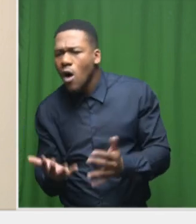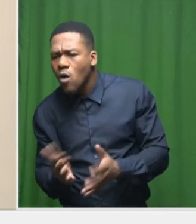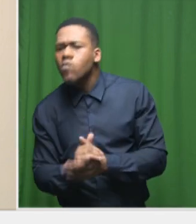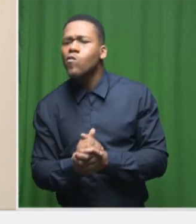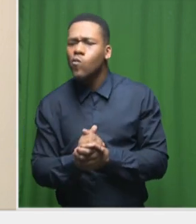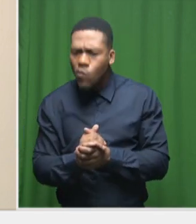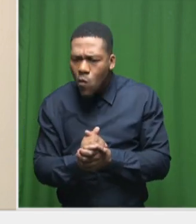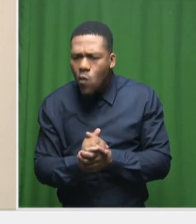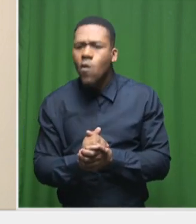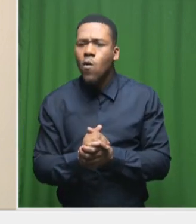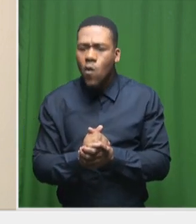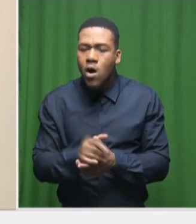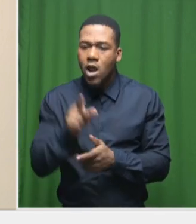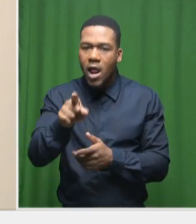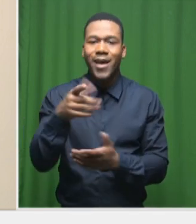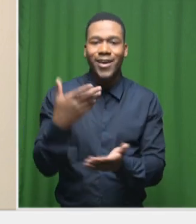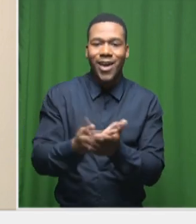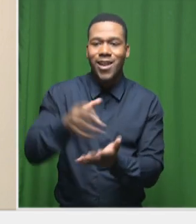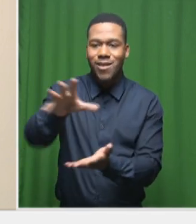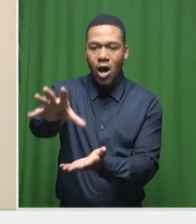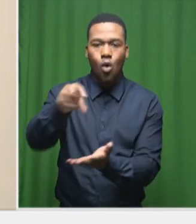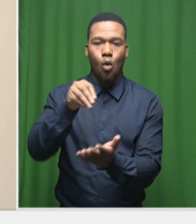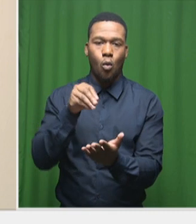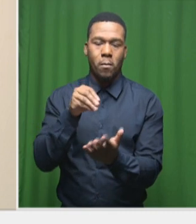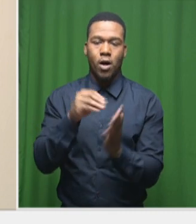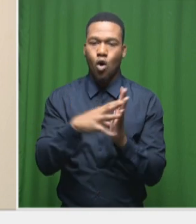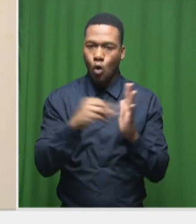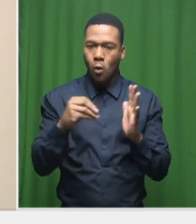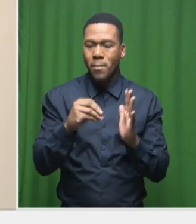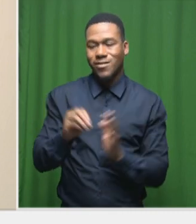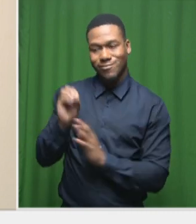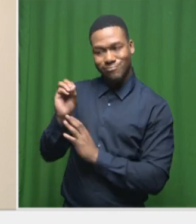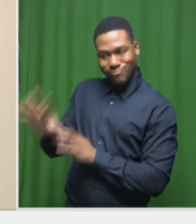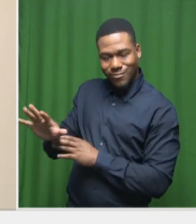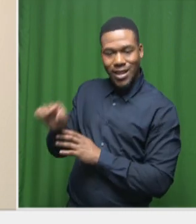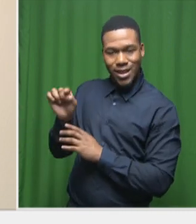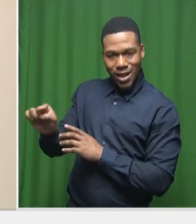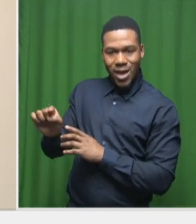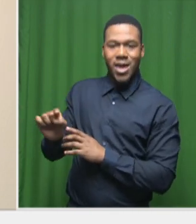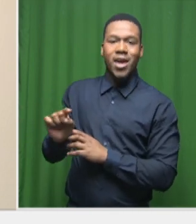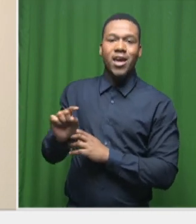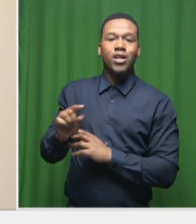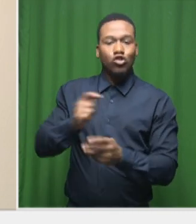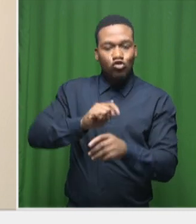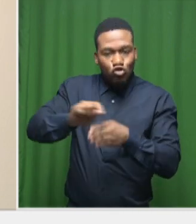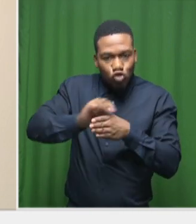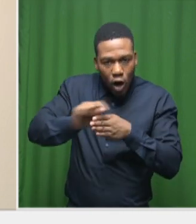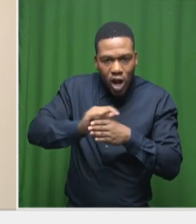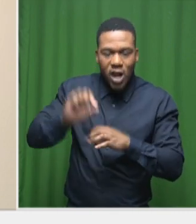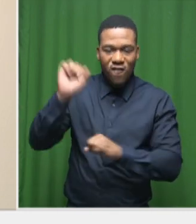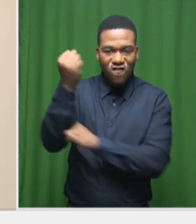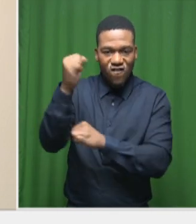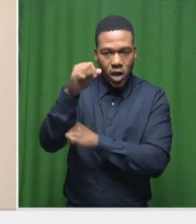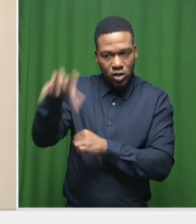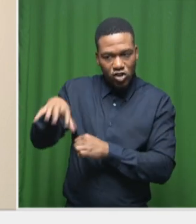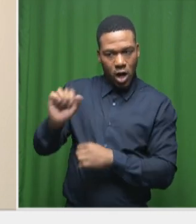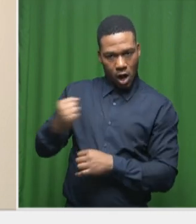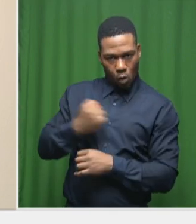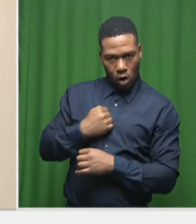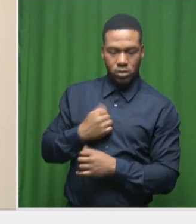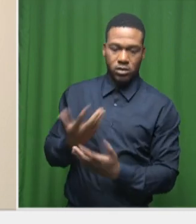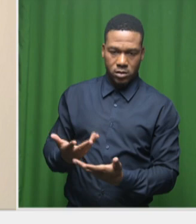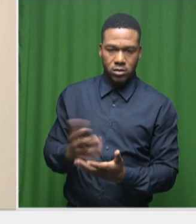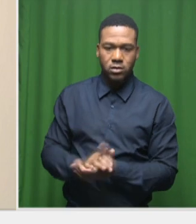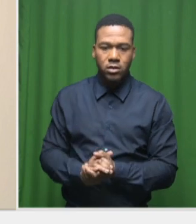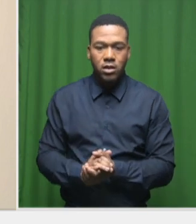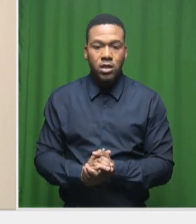it onto our Learning Factory site, which then enables you to train your different employees or your field technicians